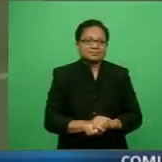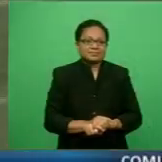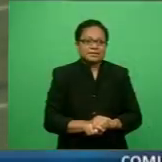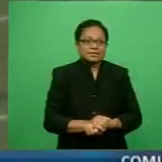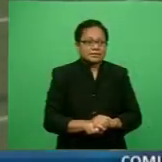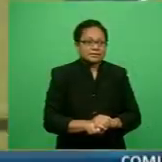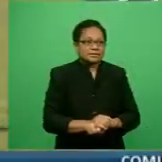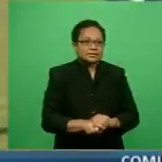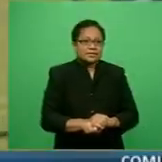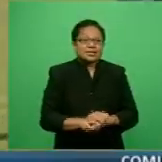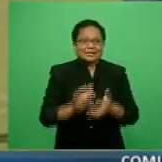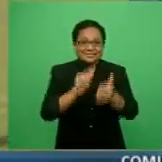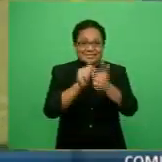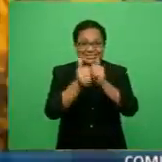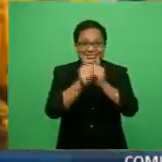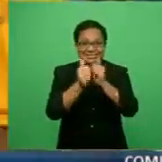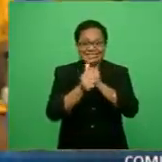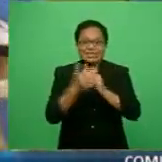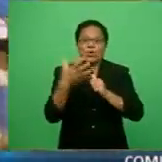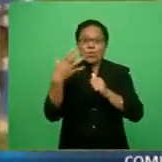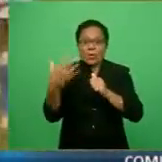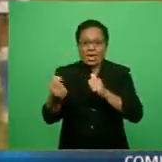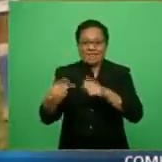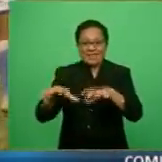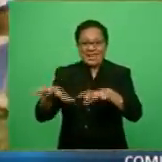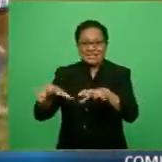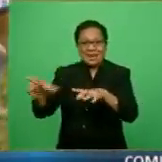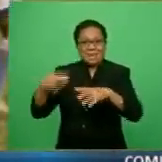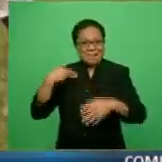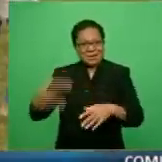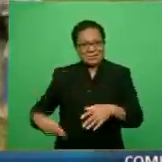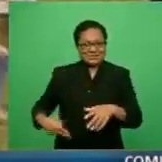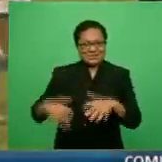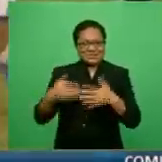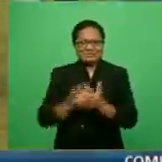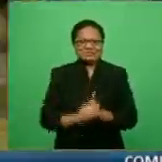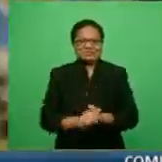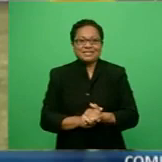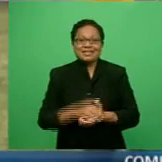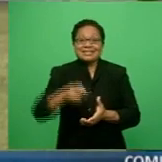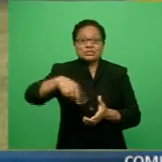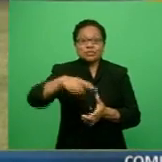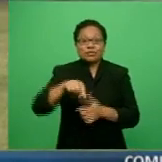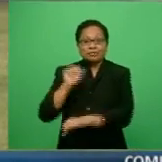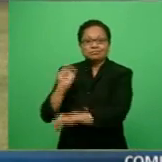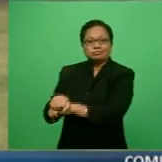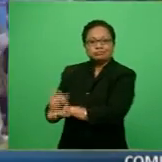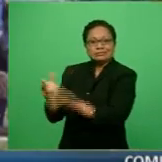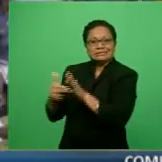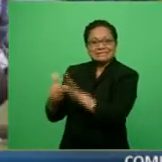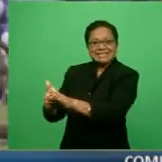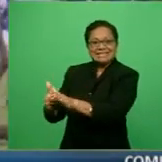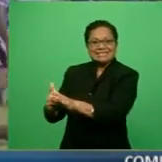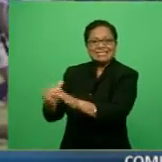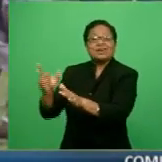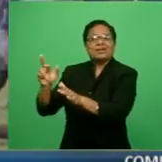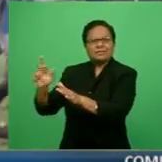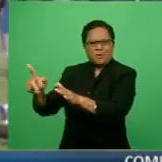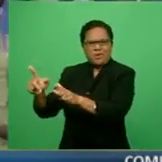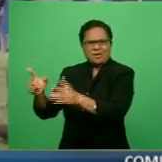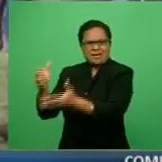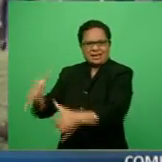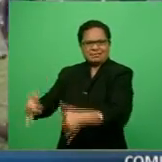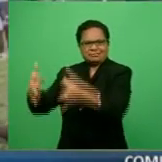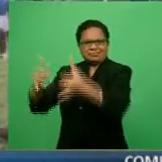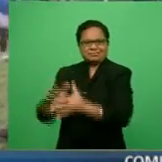And in sports, we have actions from the Mari Sevens. And SUVA defeats NADI in Skipper Cup. Details after the